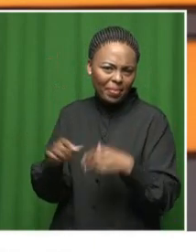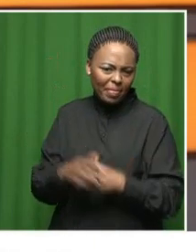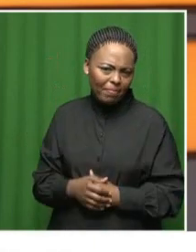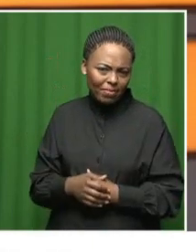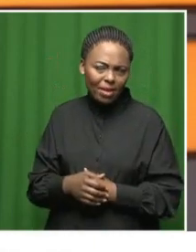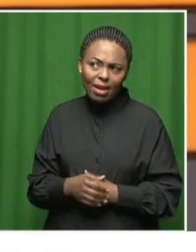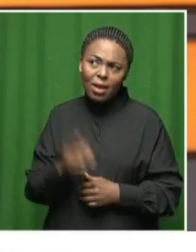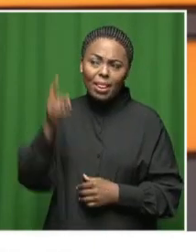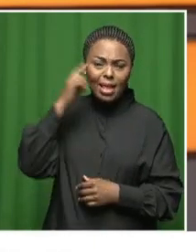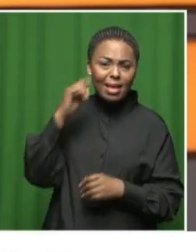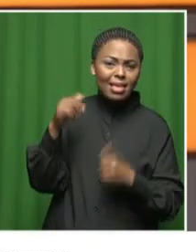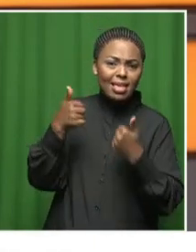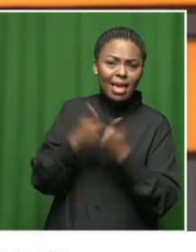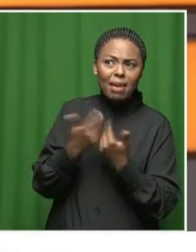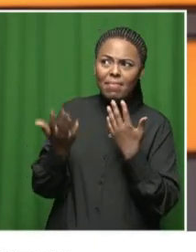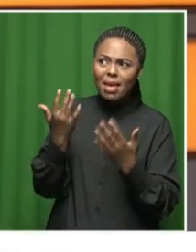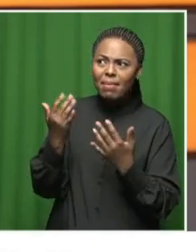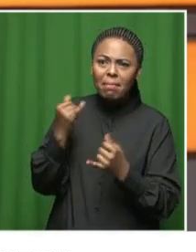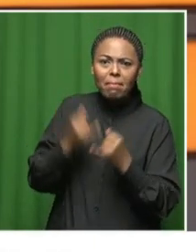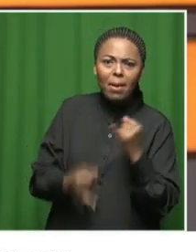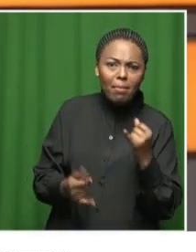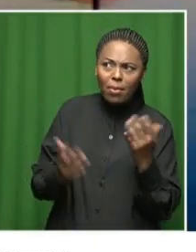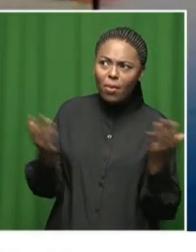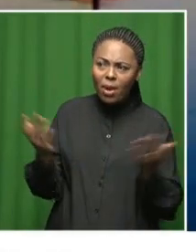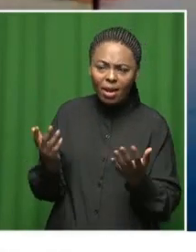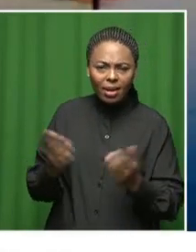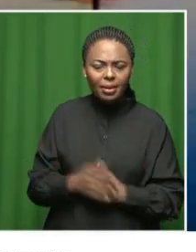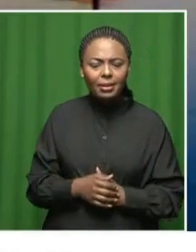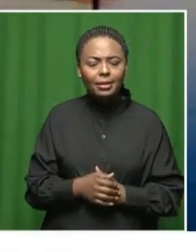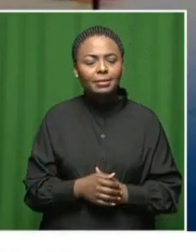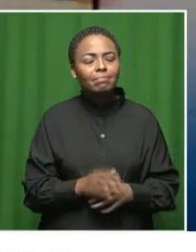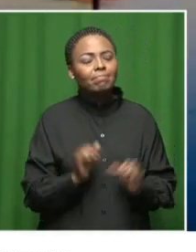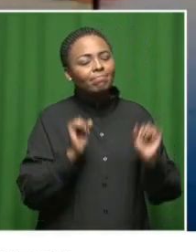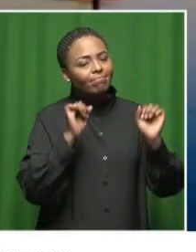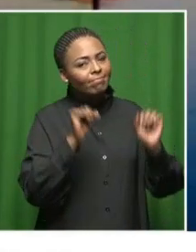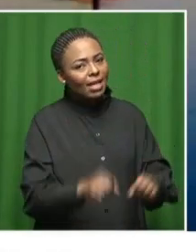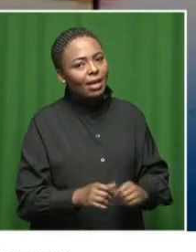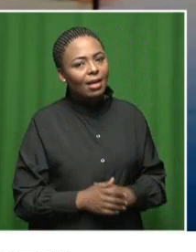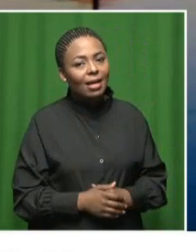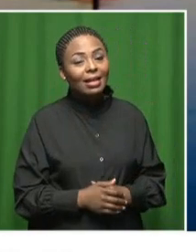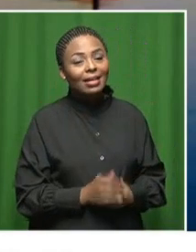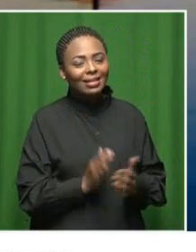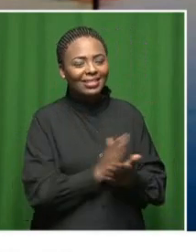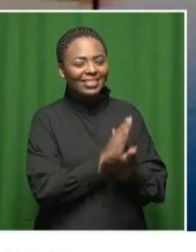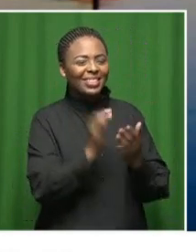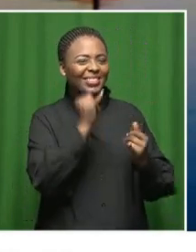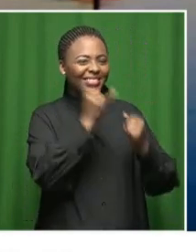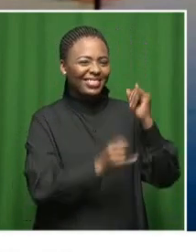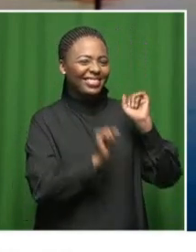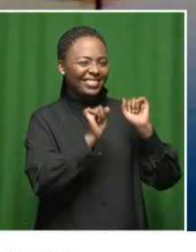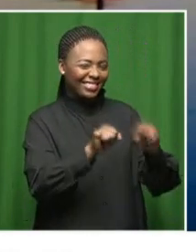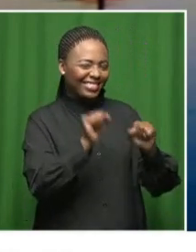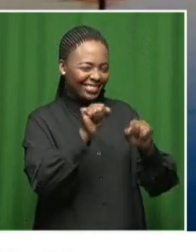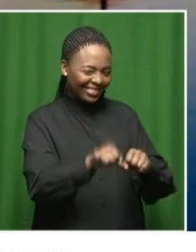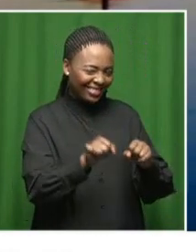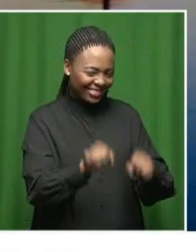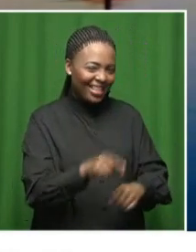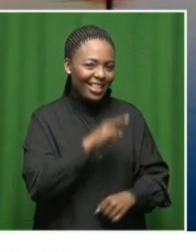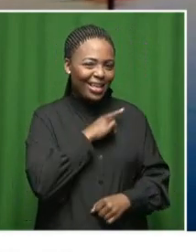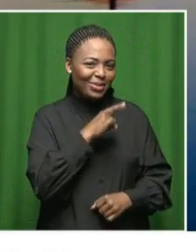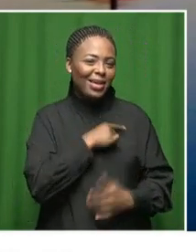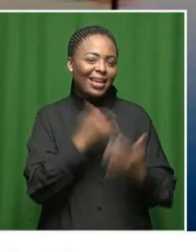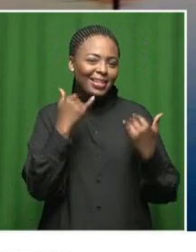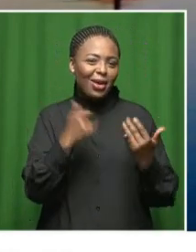the gaming industry is getting it wrong, if at all? Yeah, definitely it is getting it wrong. That's why this project like this exists. So